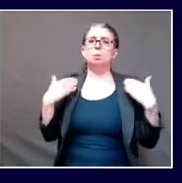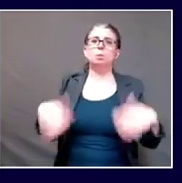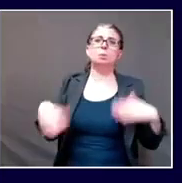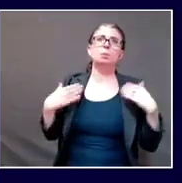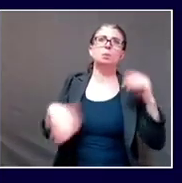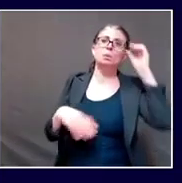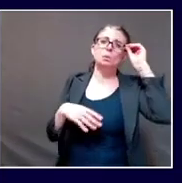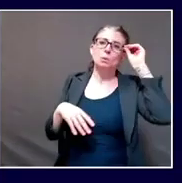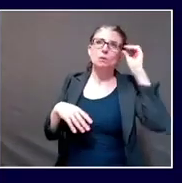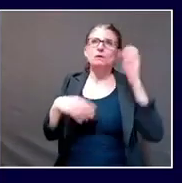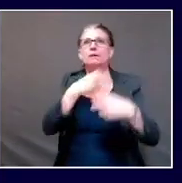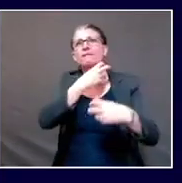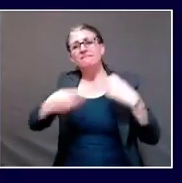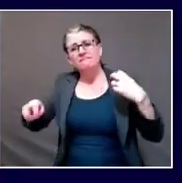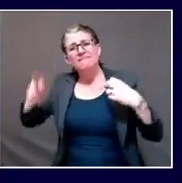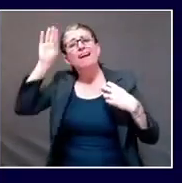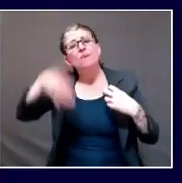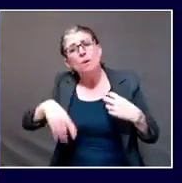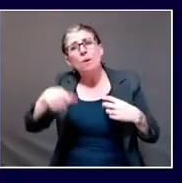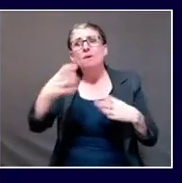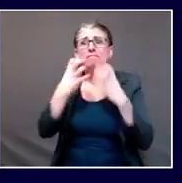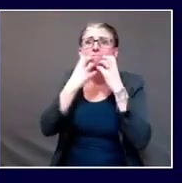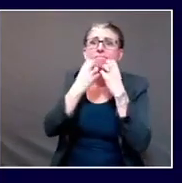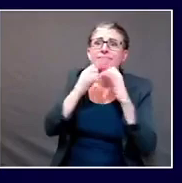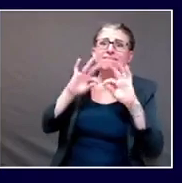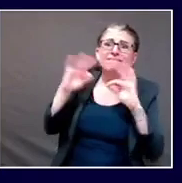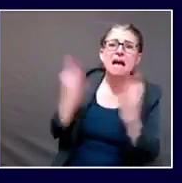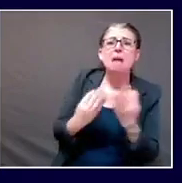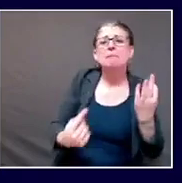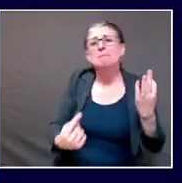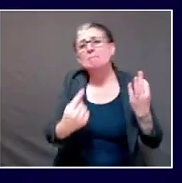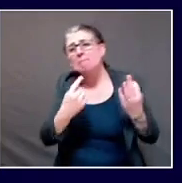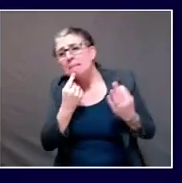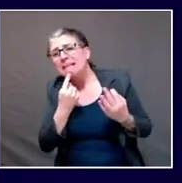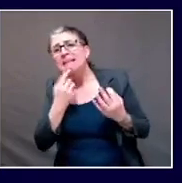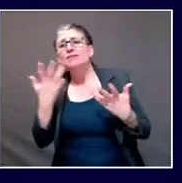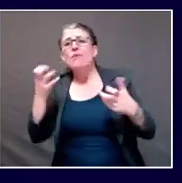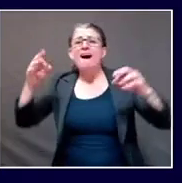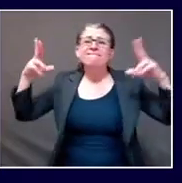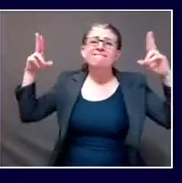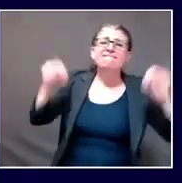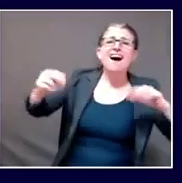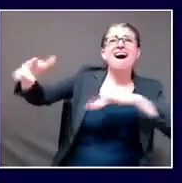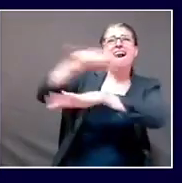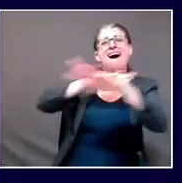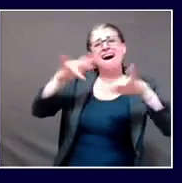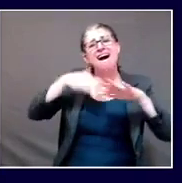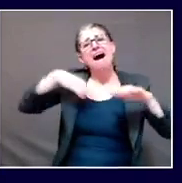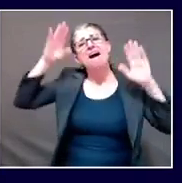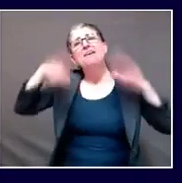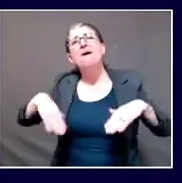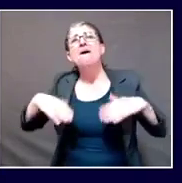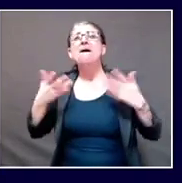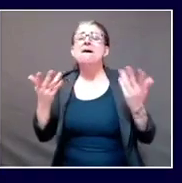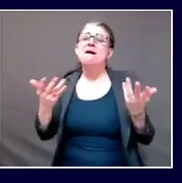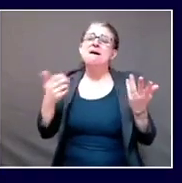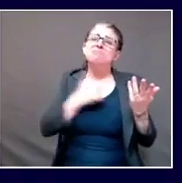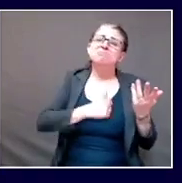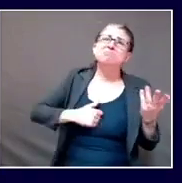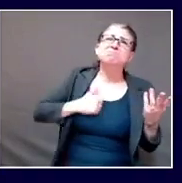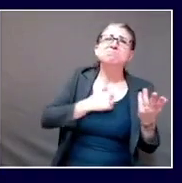not caroling, not going to a crowded party or service because COVID will be there. It is everywhere.